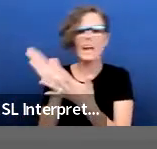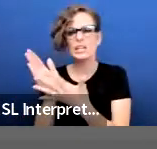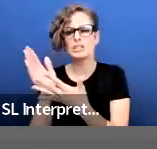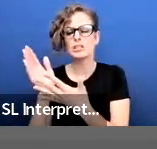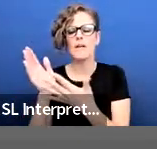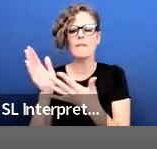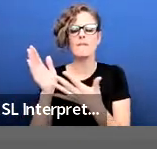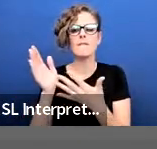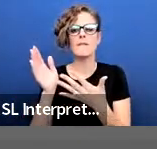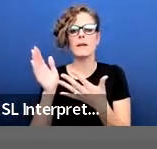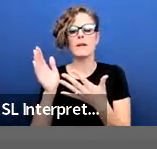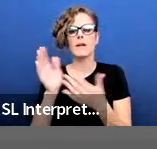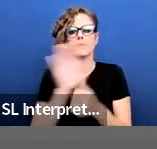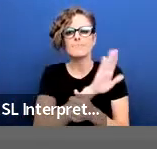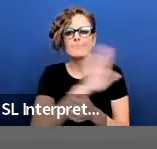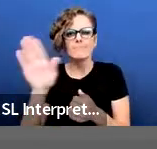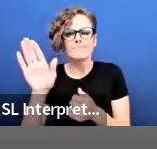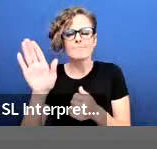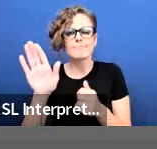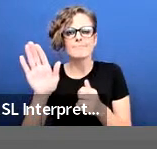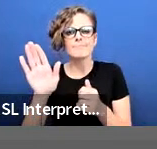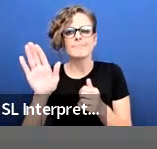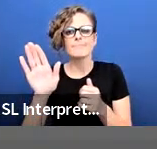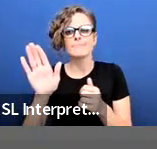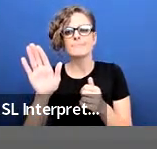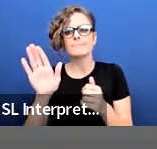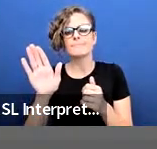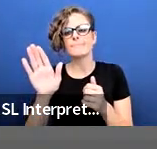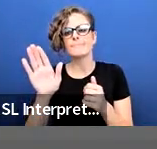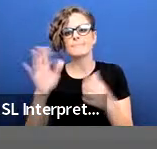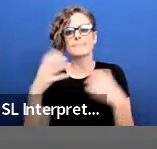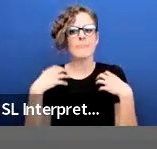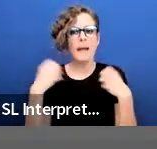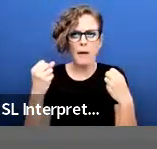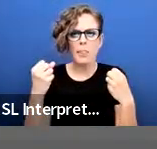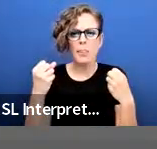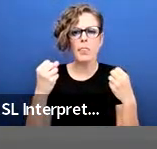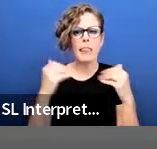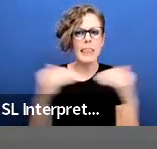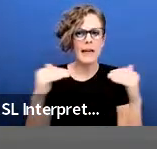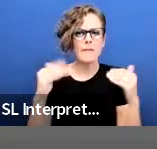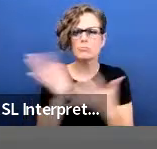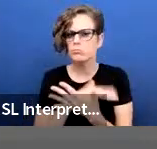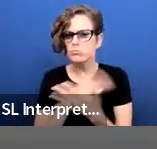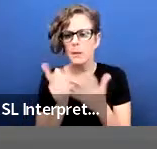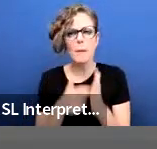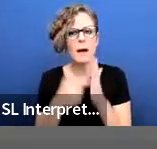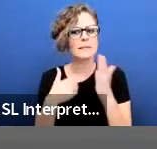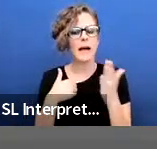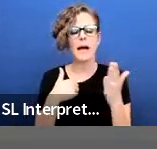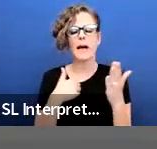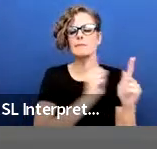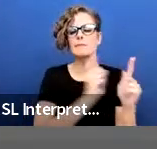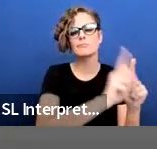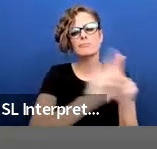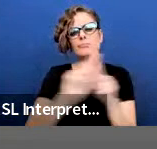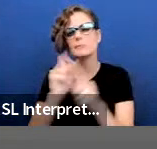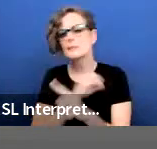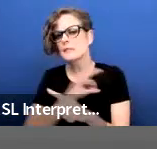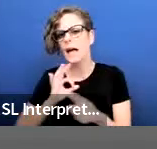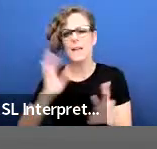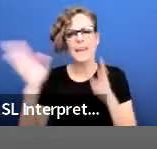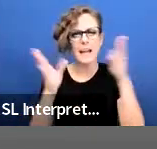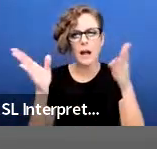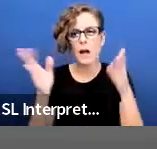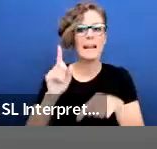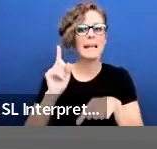health in the community, that we have to have those street level promotores and navigators. It can't be this sort of ad